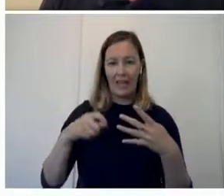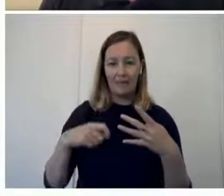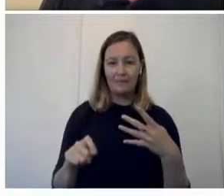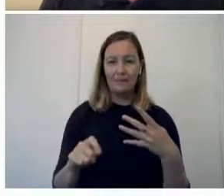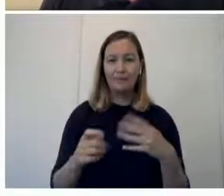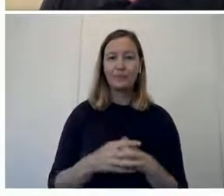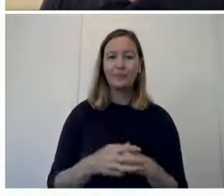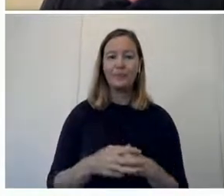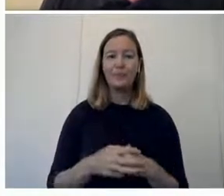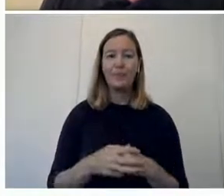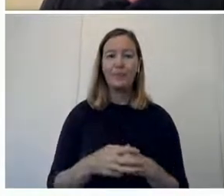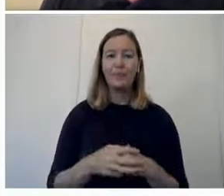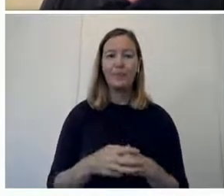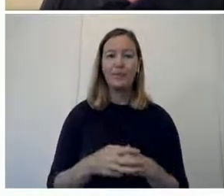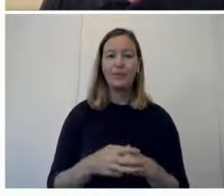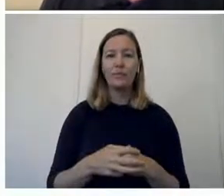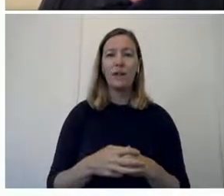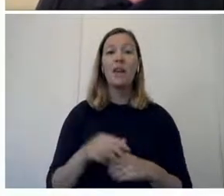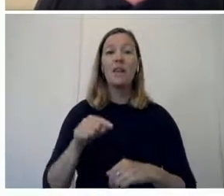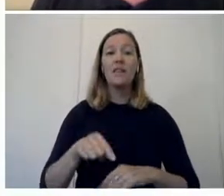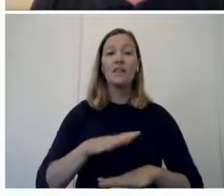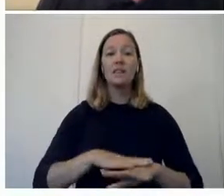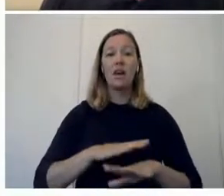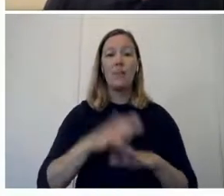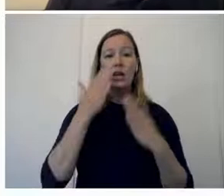it reflects the responses of